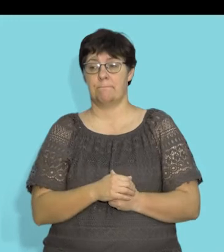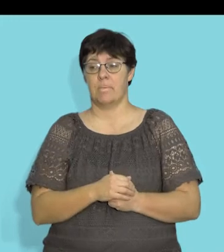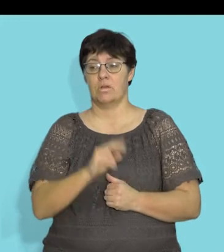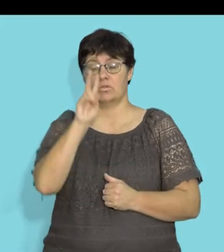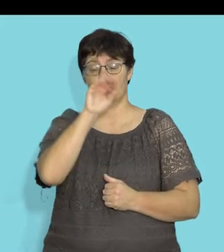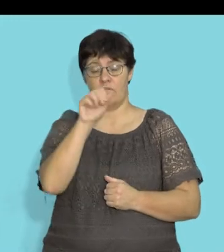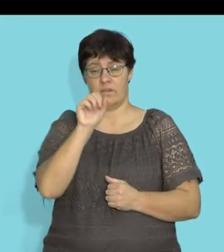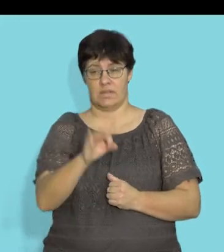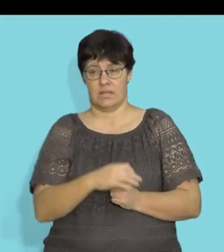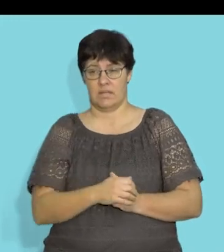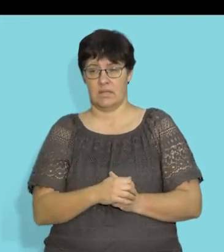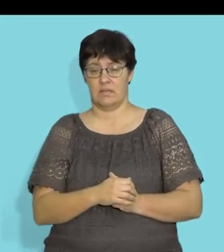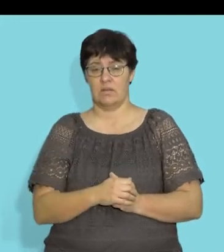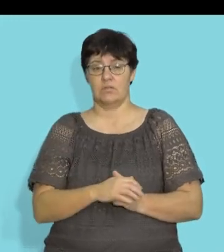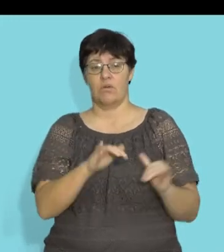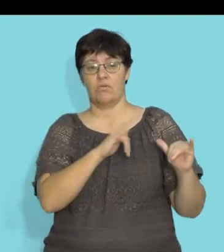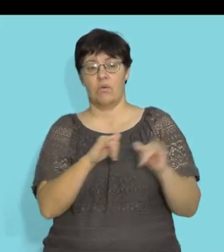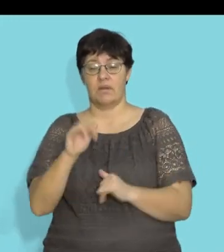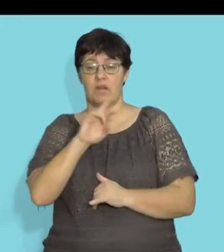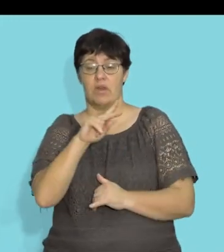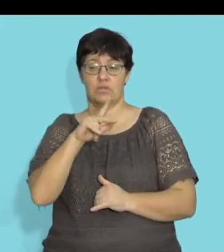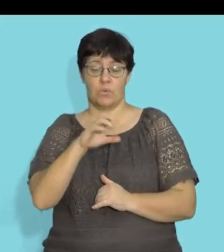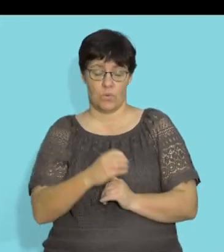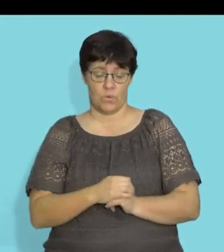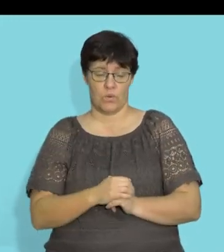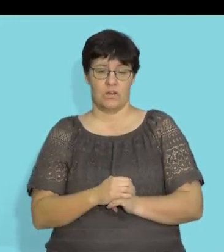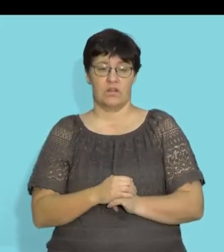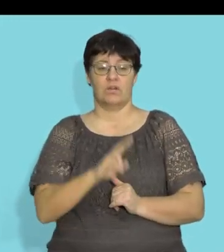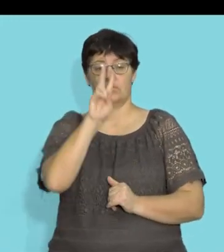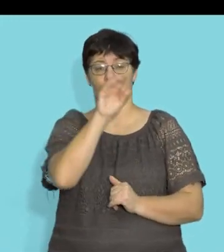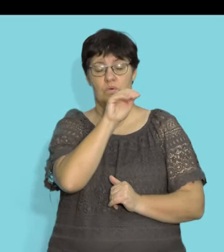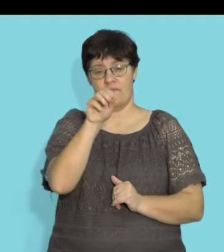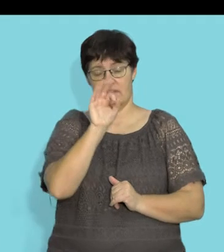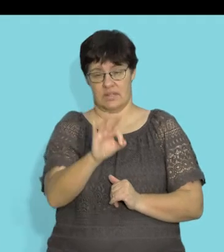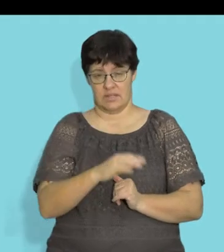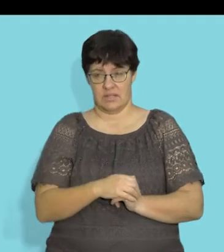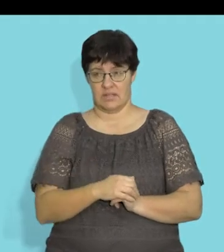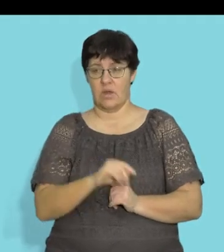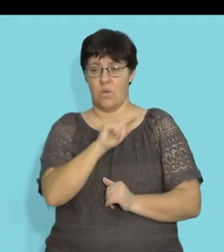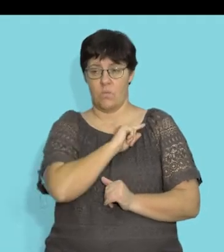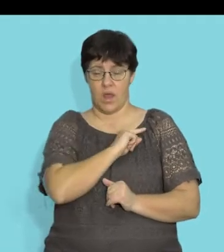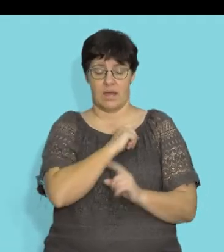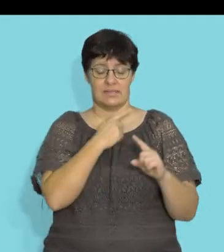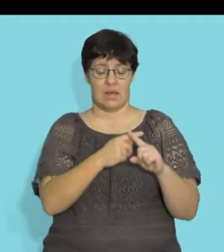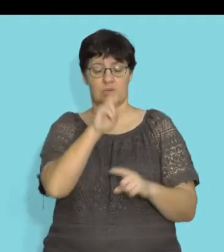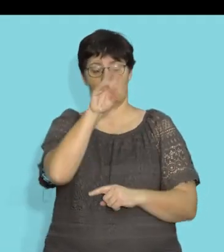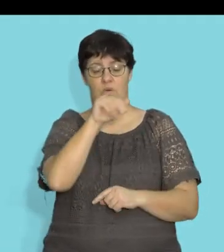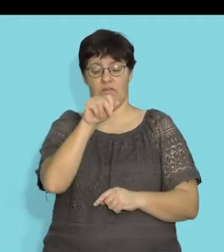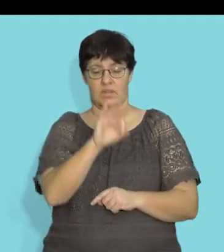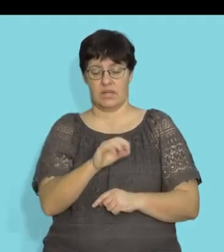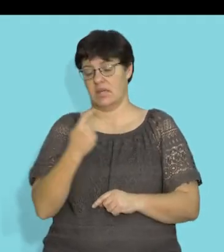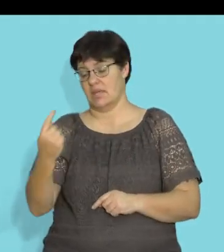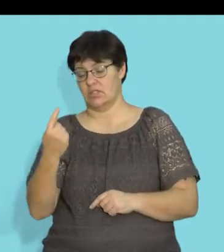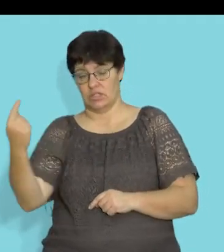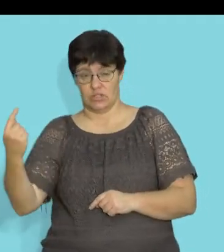an answer of 2 over 3. So the common ratio is 2 over 3 because I've been multiplying